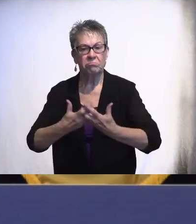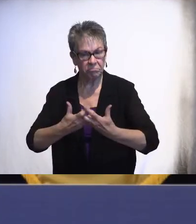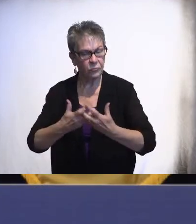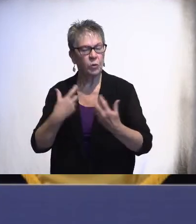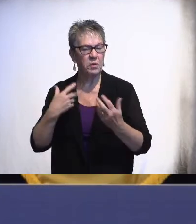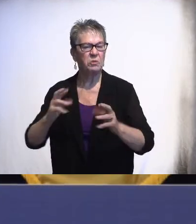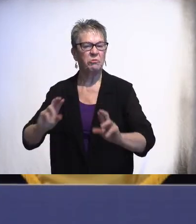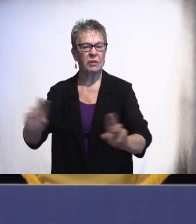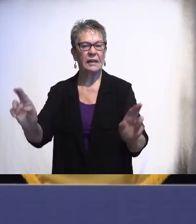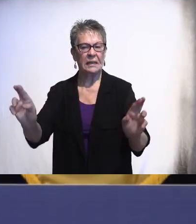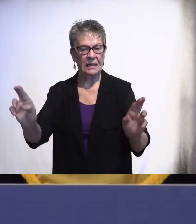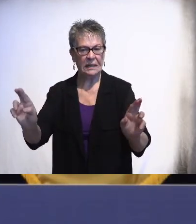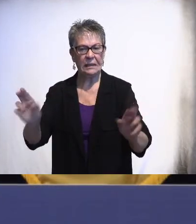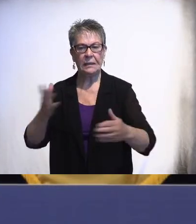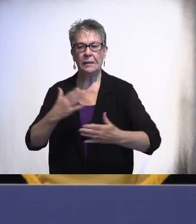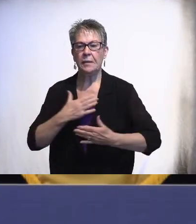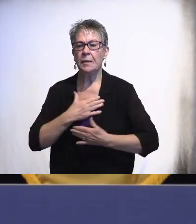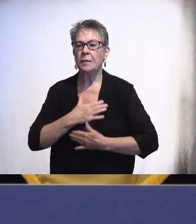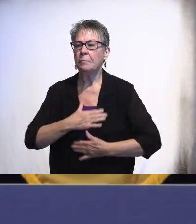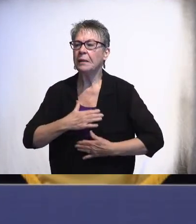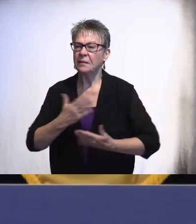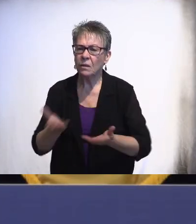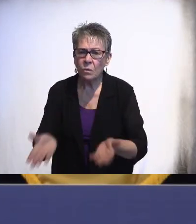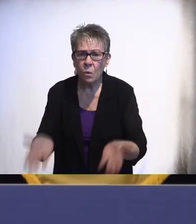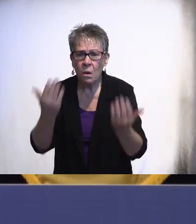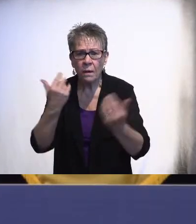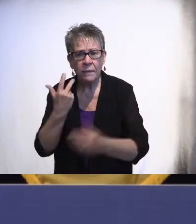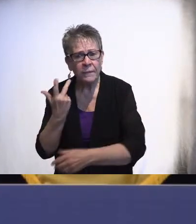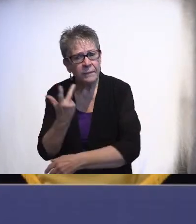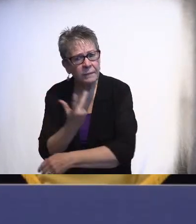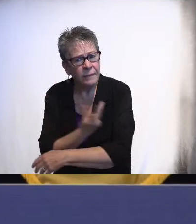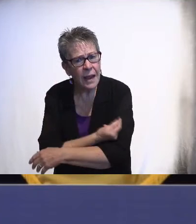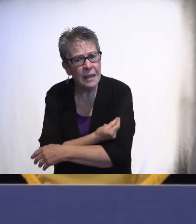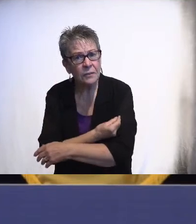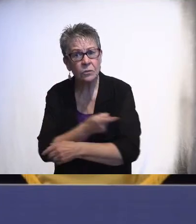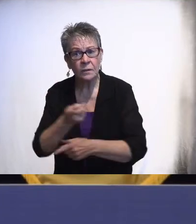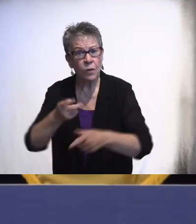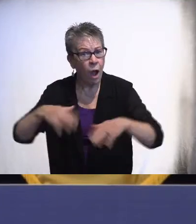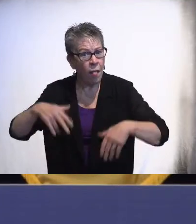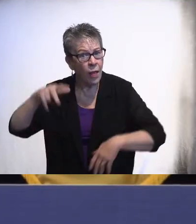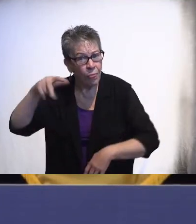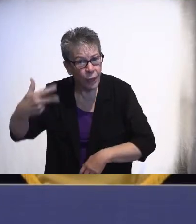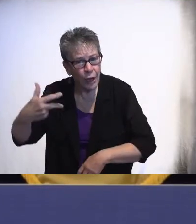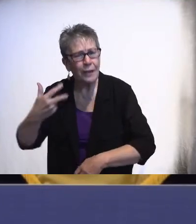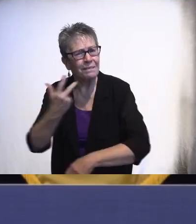vaccinated. Please, please, please get boosted. Please, by the millions, you've done the